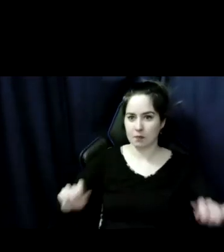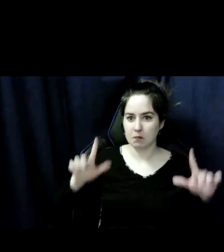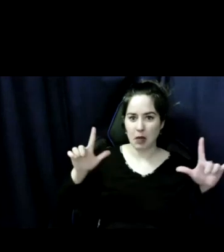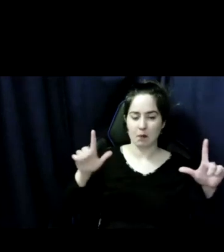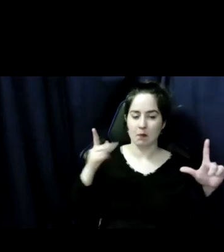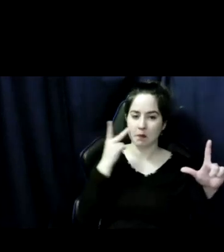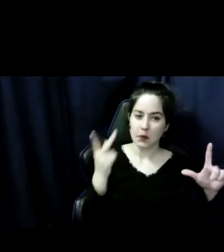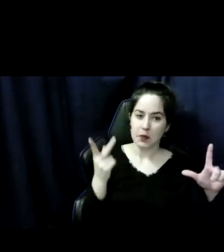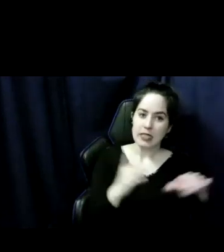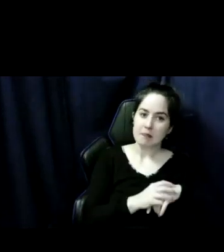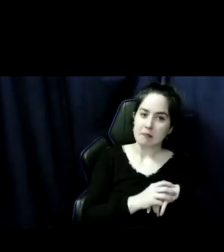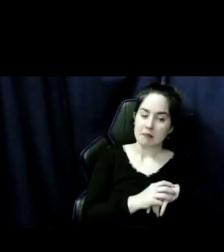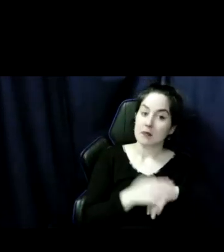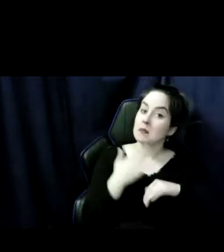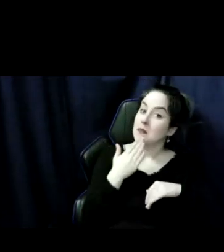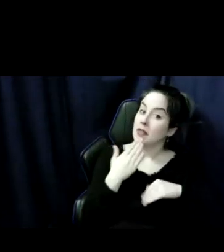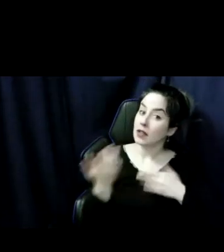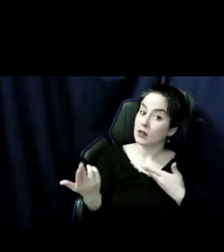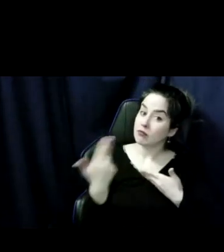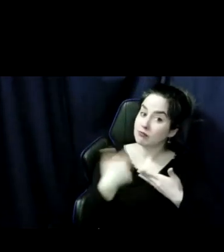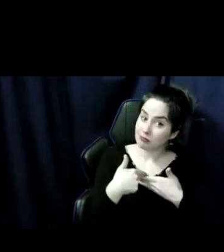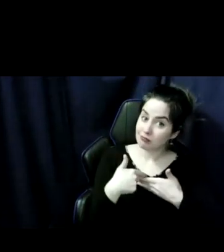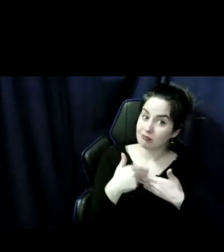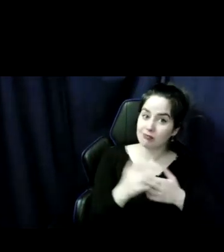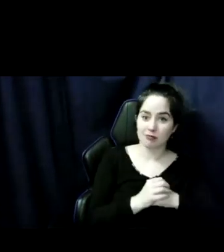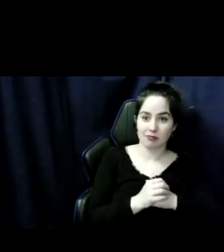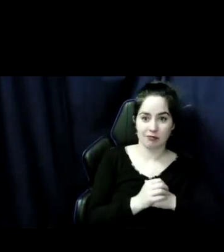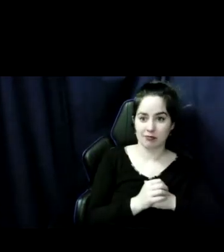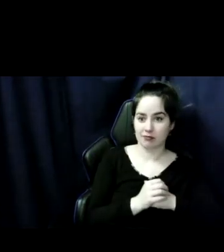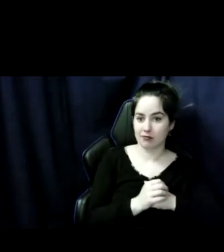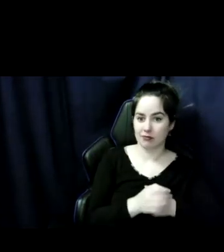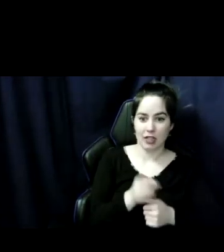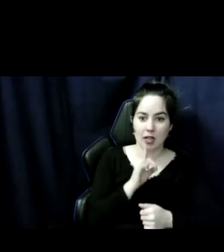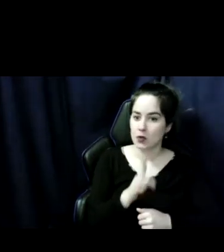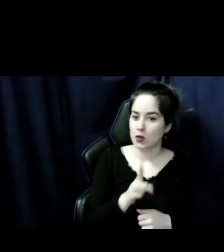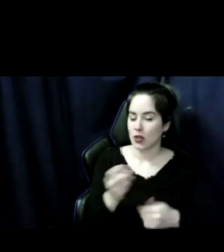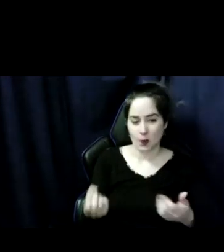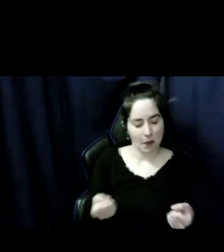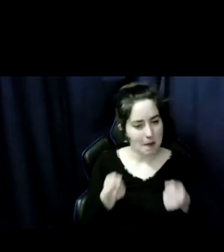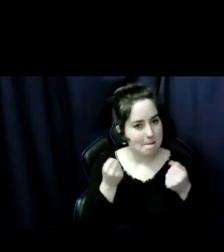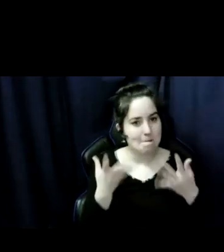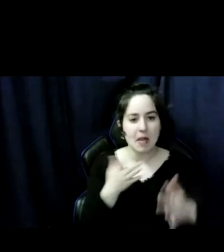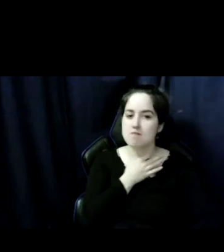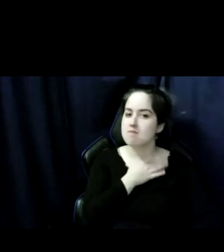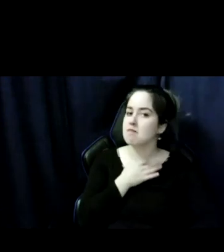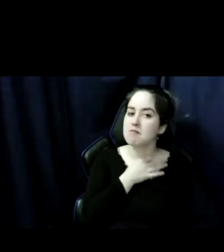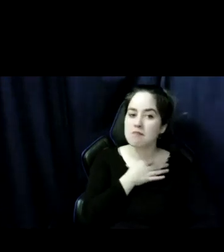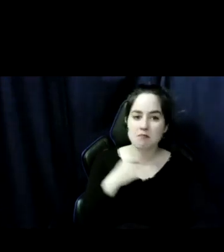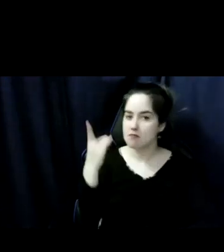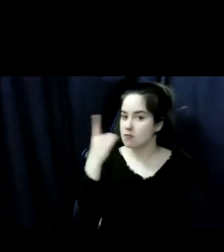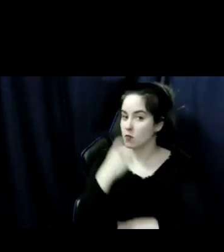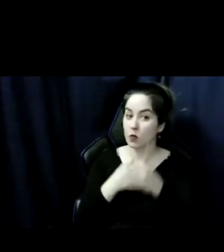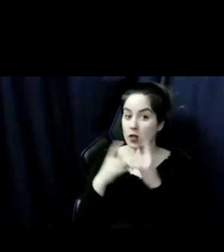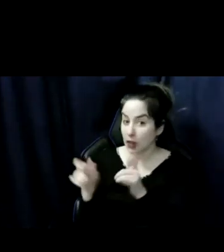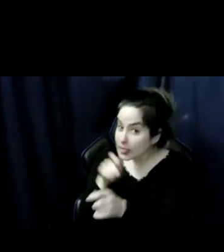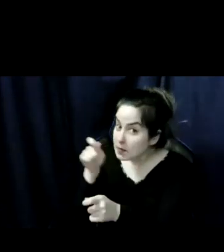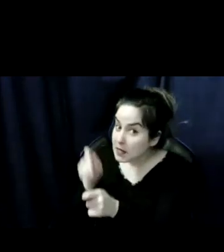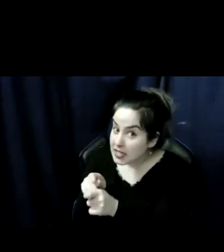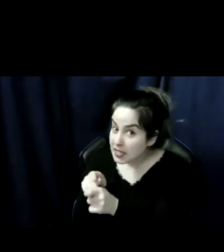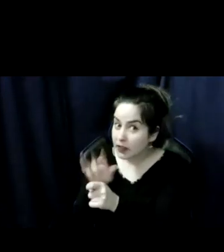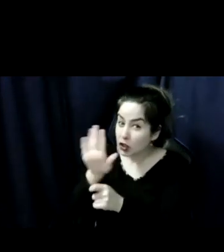Thank you so much for coming. I'm sure that there are going to be lots of other questions, really specific, nuanced questions, and let's